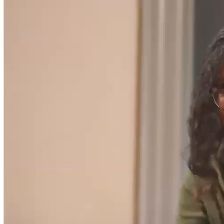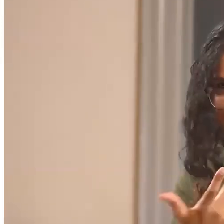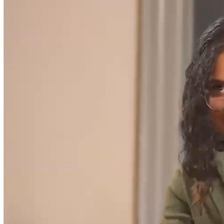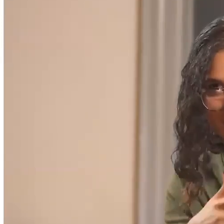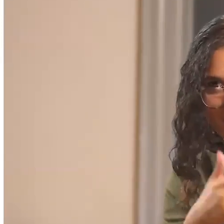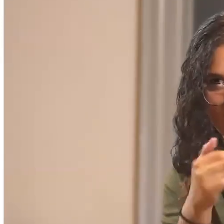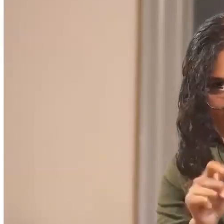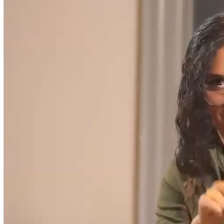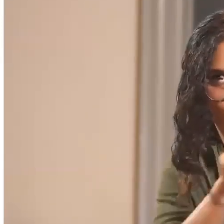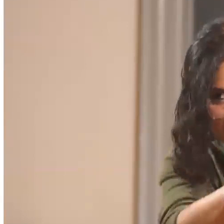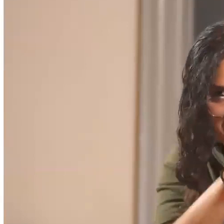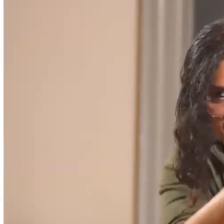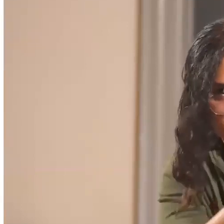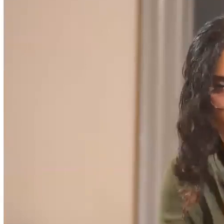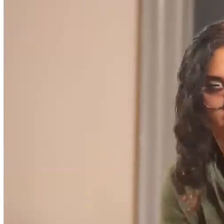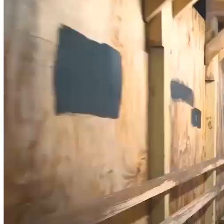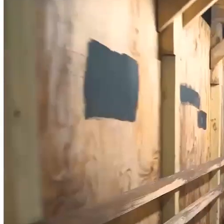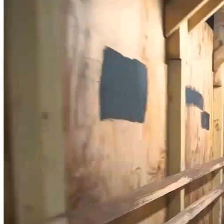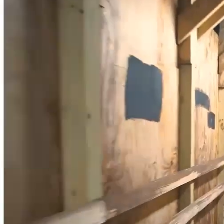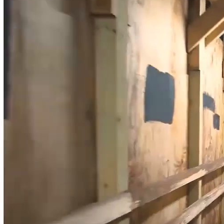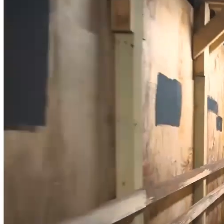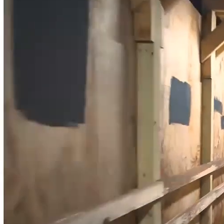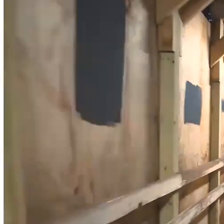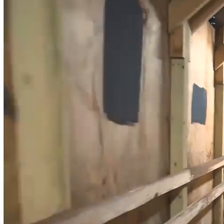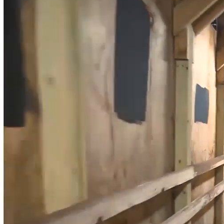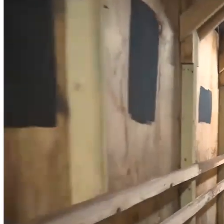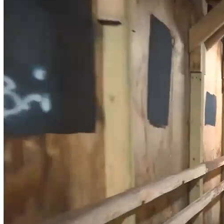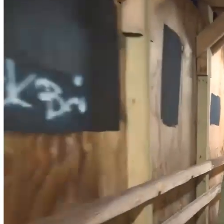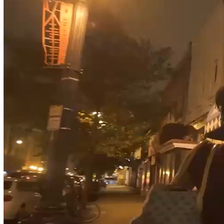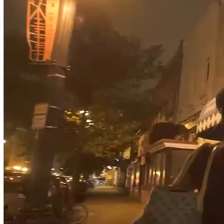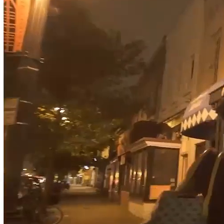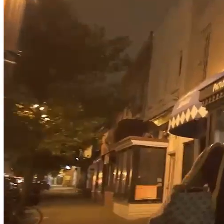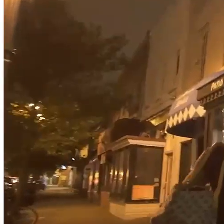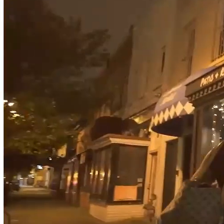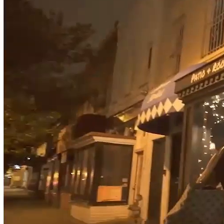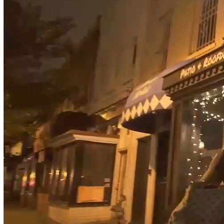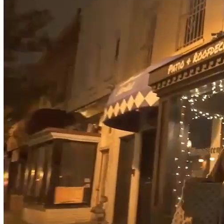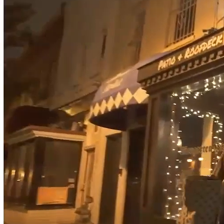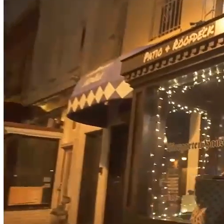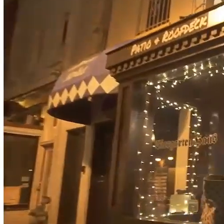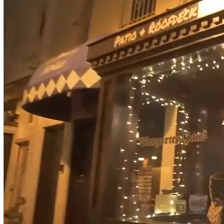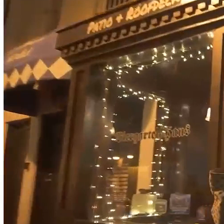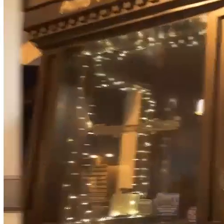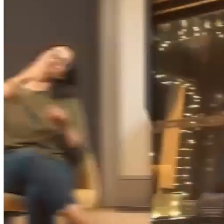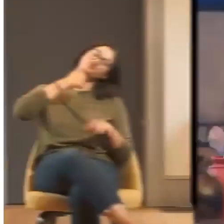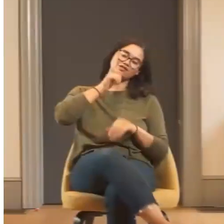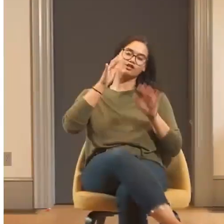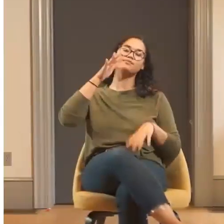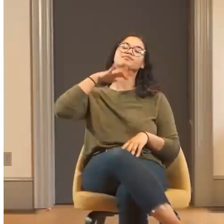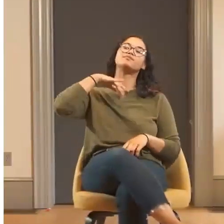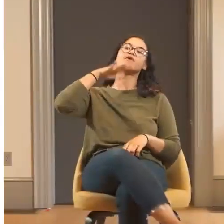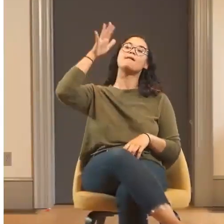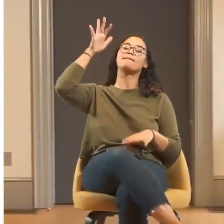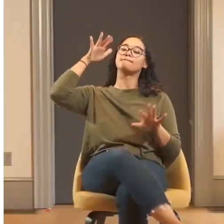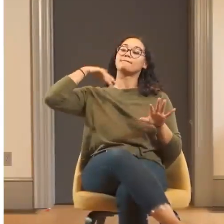but I am happy to pull out a pen and a piece of paper. I'm ready to communicate with anyone who wants to communicate with me. If there's even